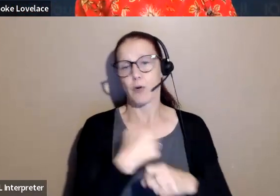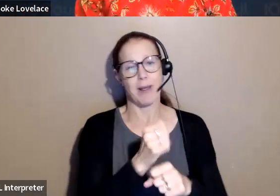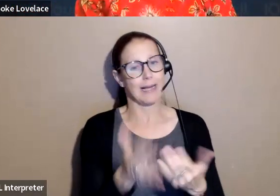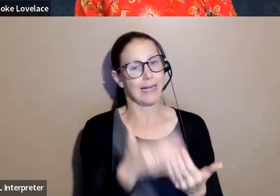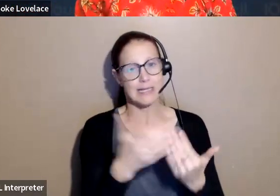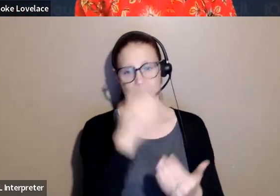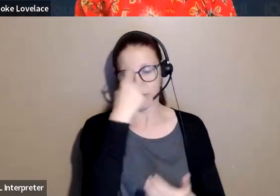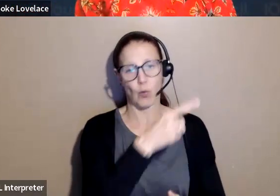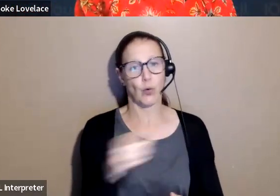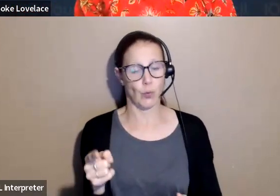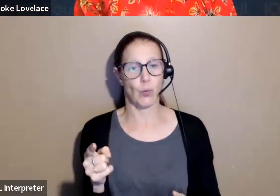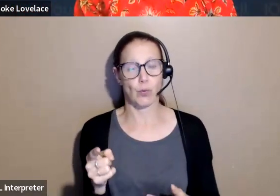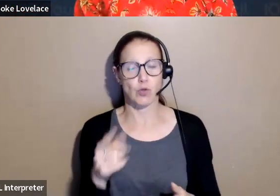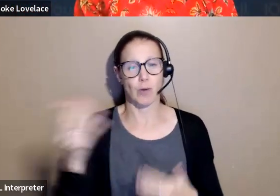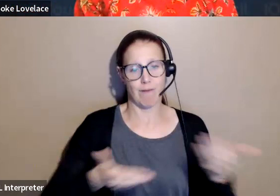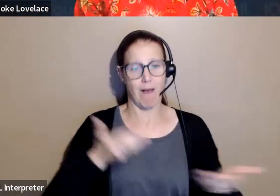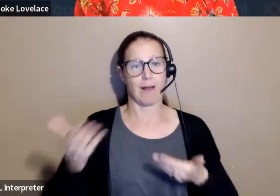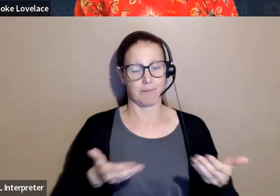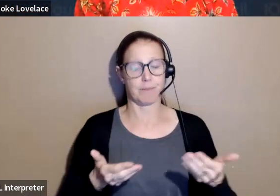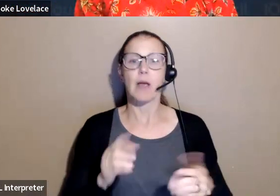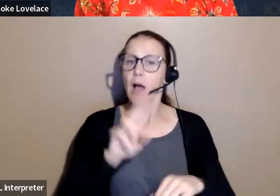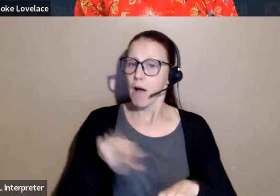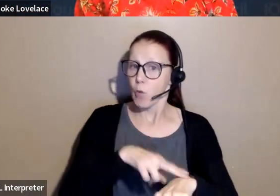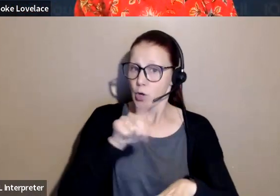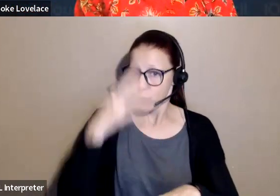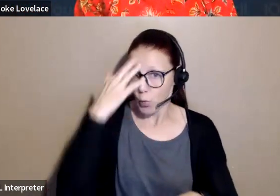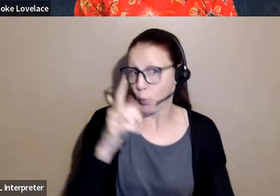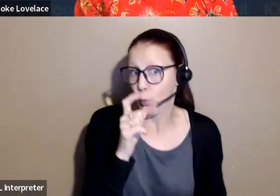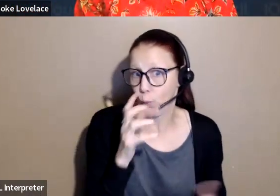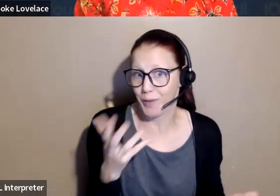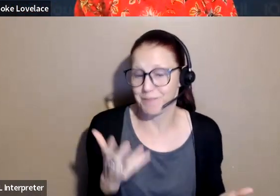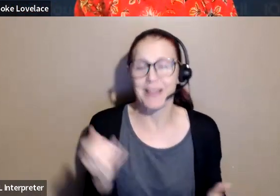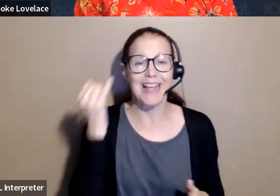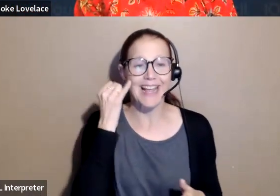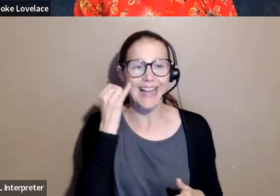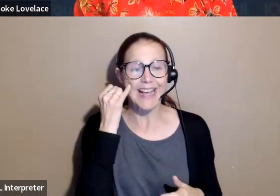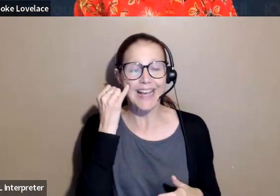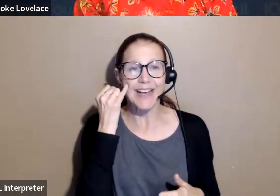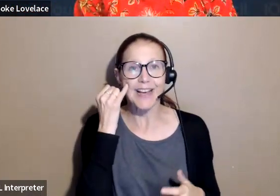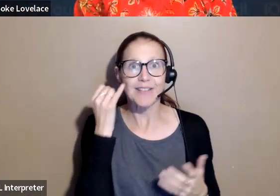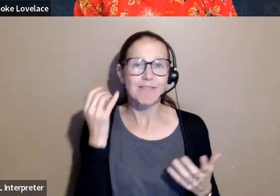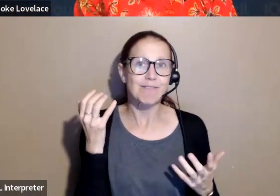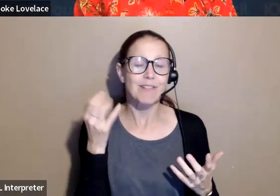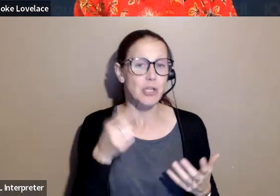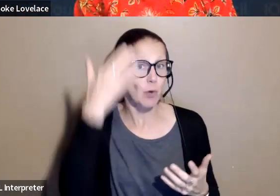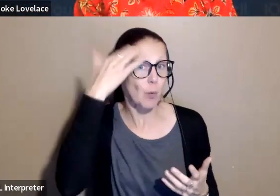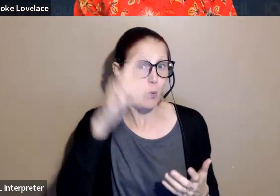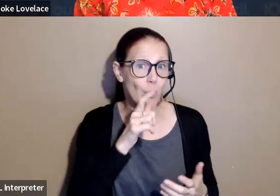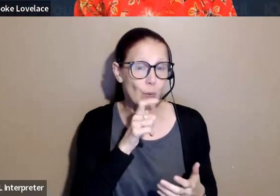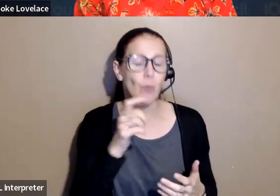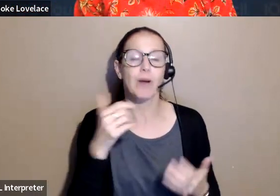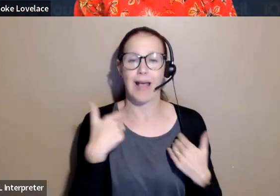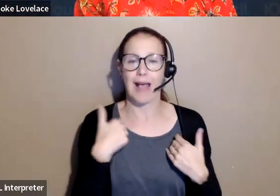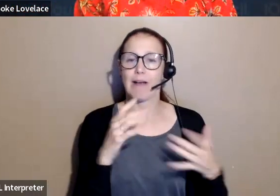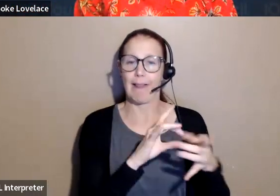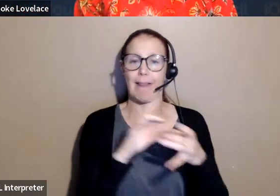for you to invite them. Of course, you need to know who they are. And if you don't know that, we also have